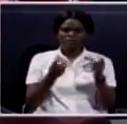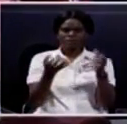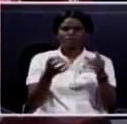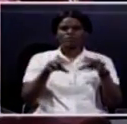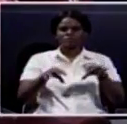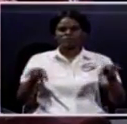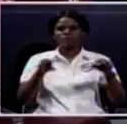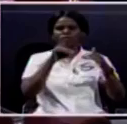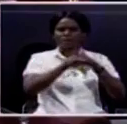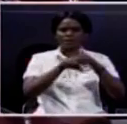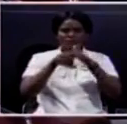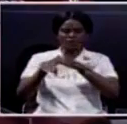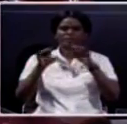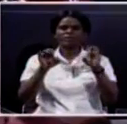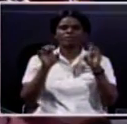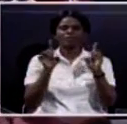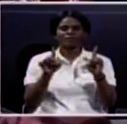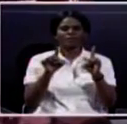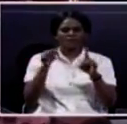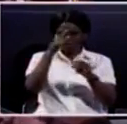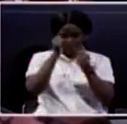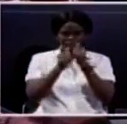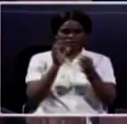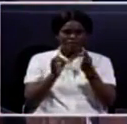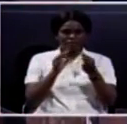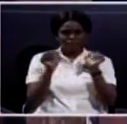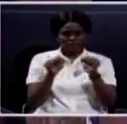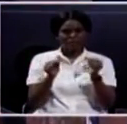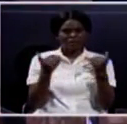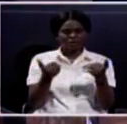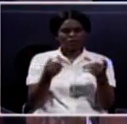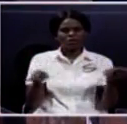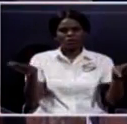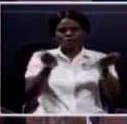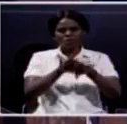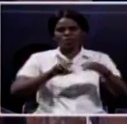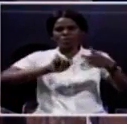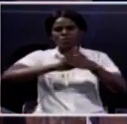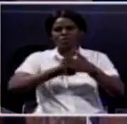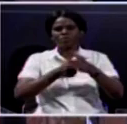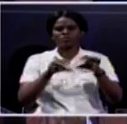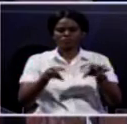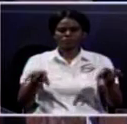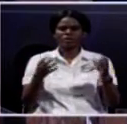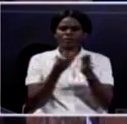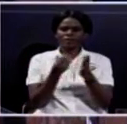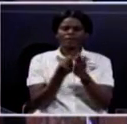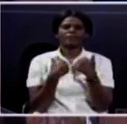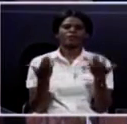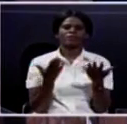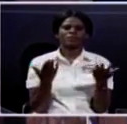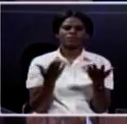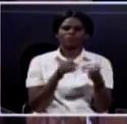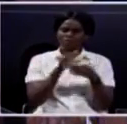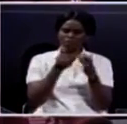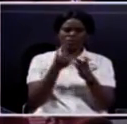access education. Because if you can block children from writing examination on account that they've got no money, then Gravaza, we are killing